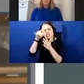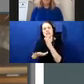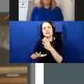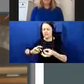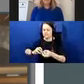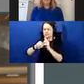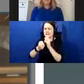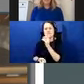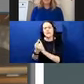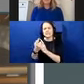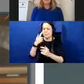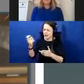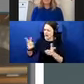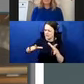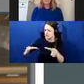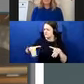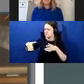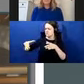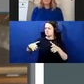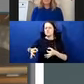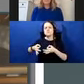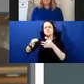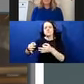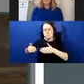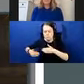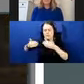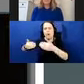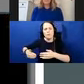in the spirit of reconciliation. Thank you.